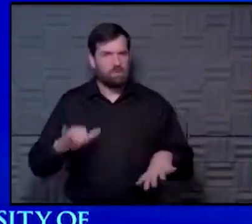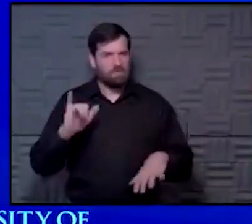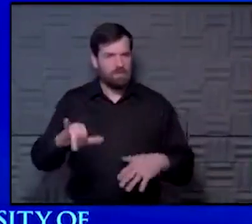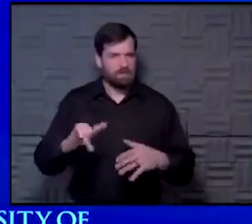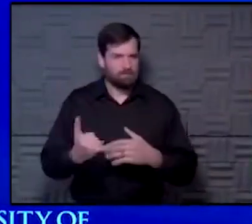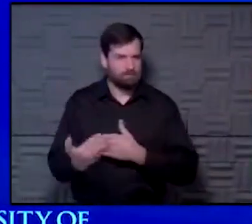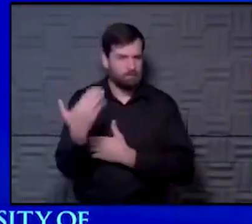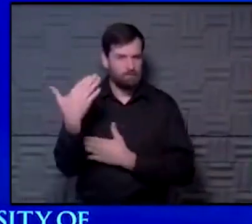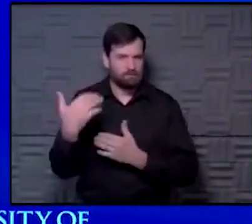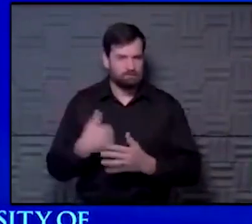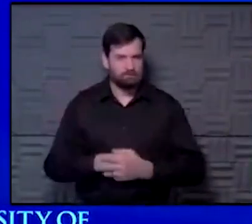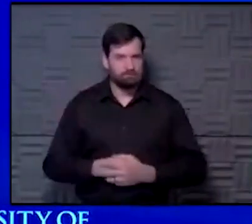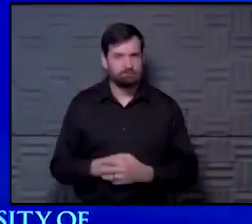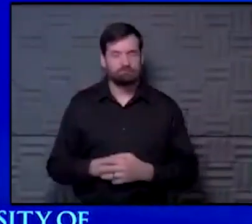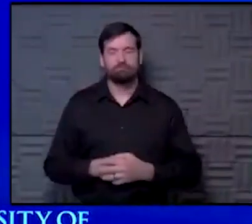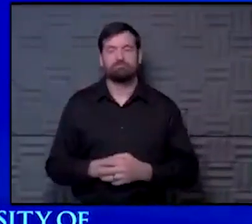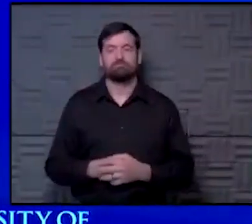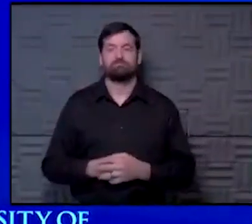morning on a Friday.